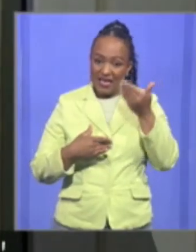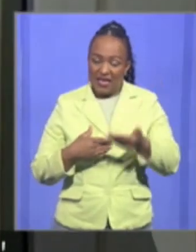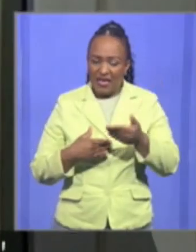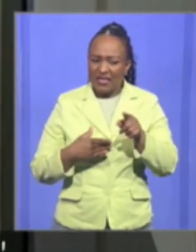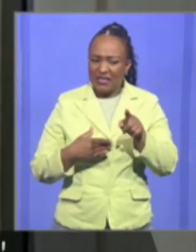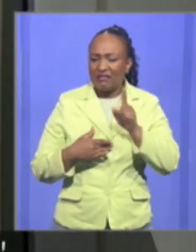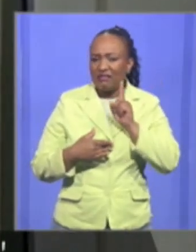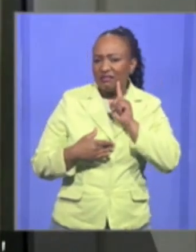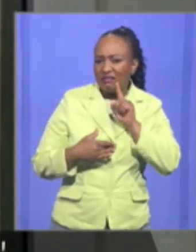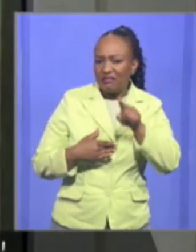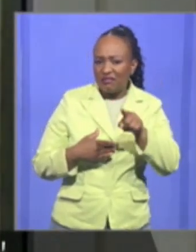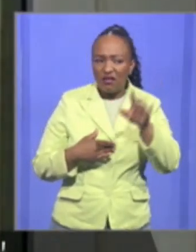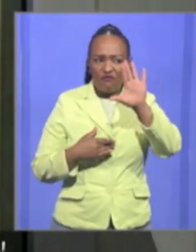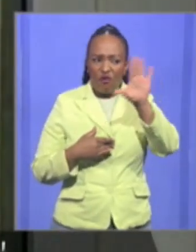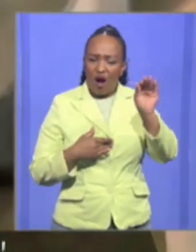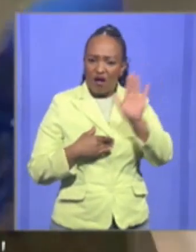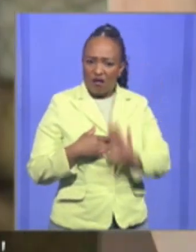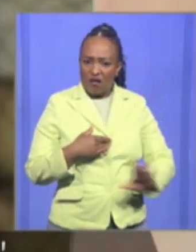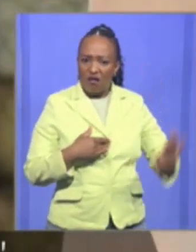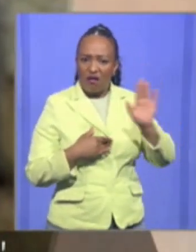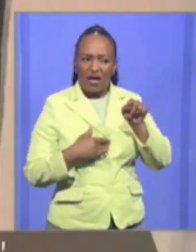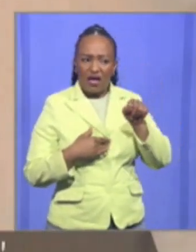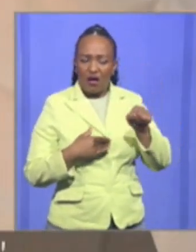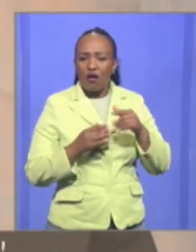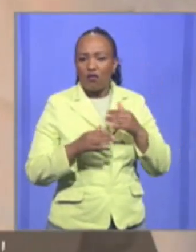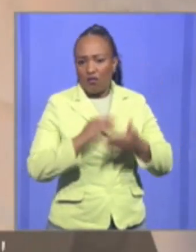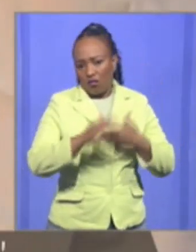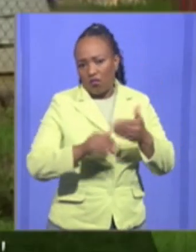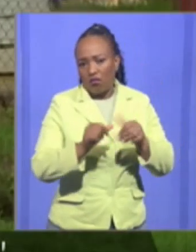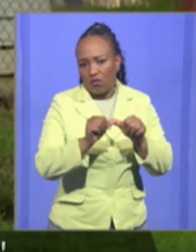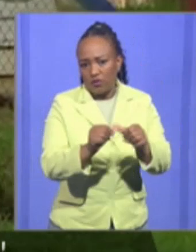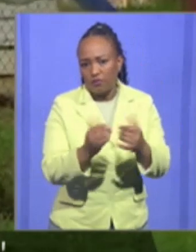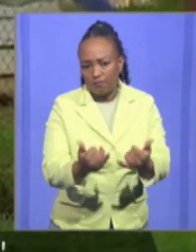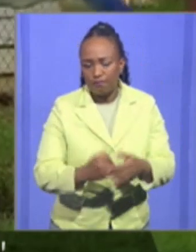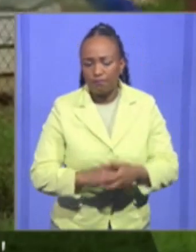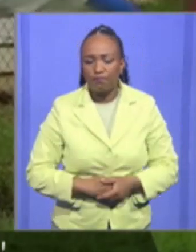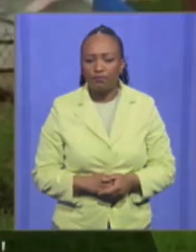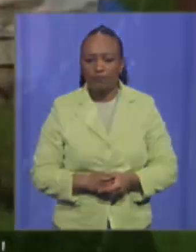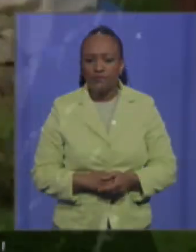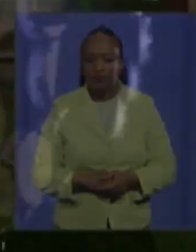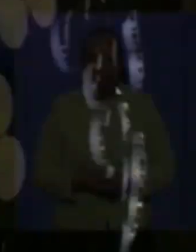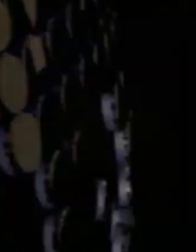go rarala le kontinente ya Afrika di tšwela pele go oketšega.